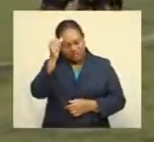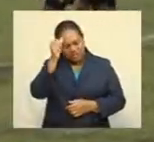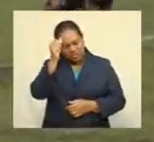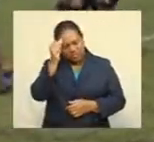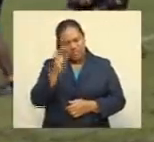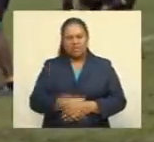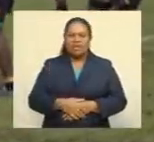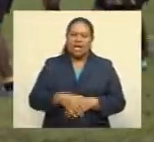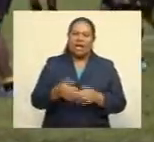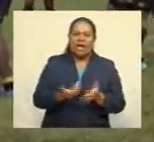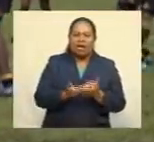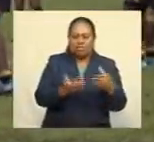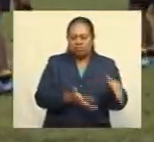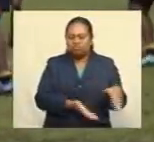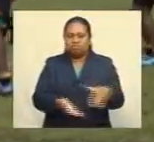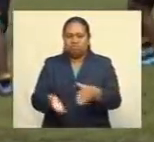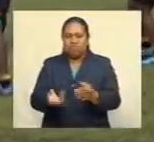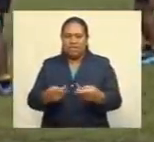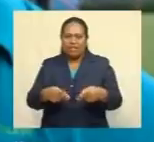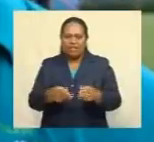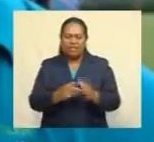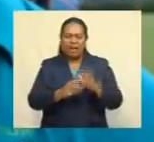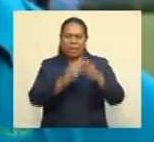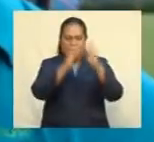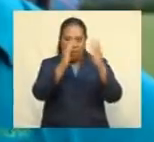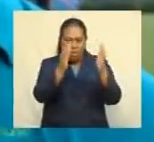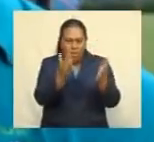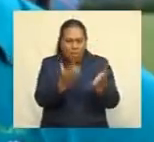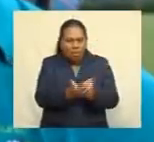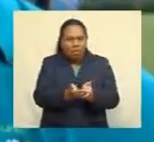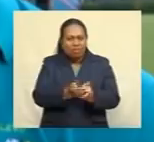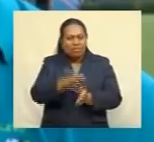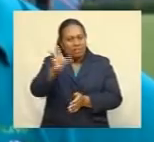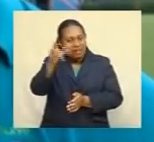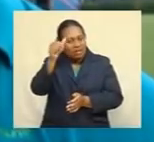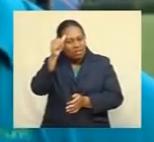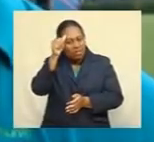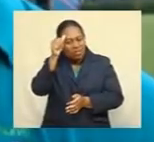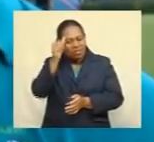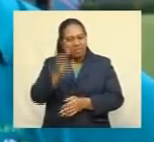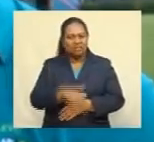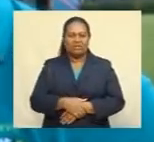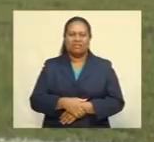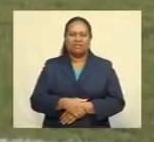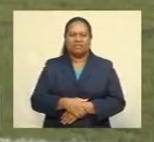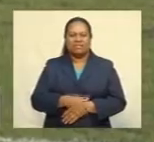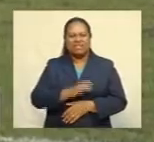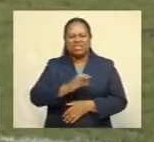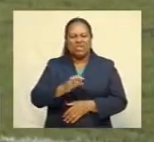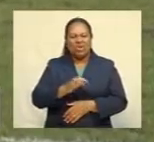ball. Probably the knowledge and we just want to play smart rugby.